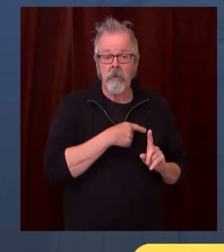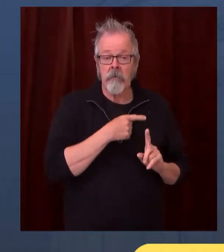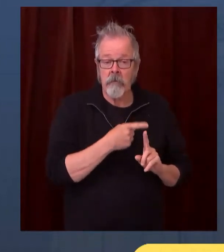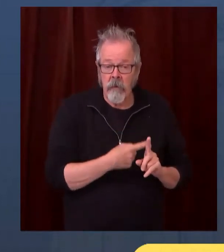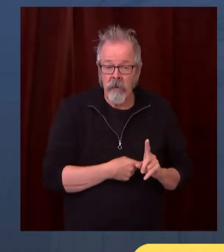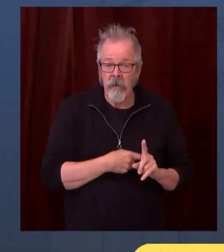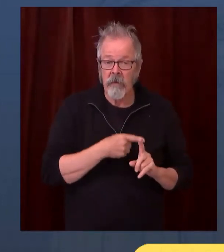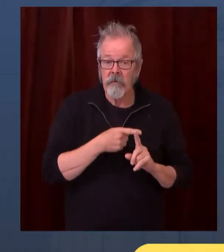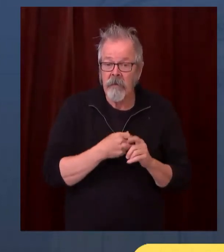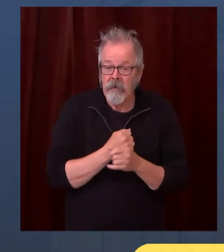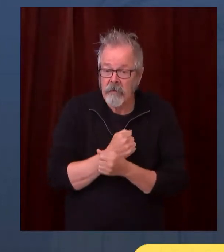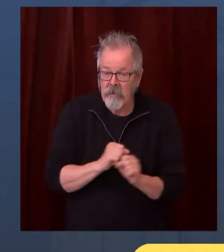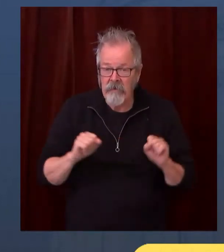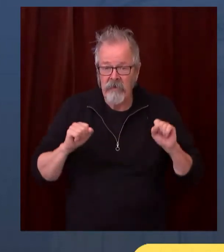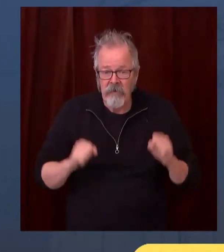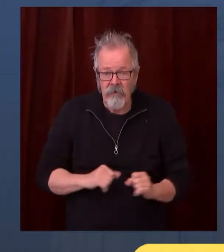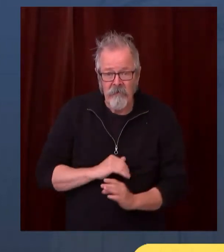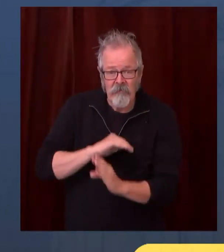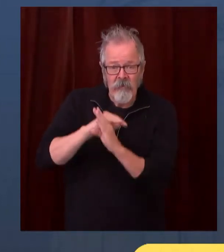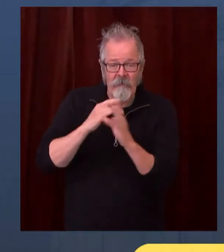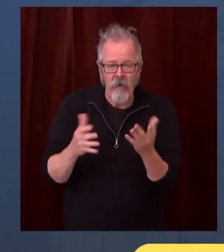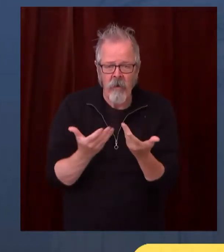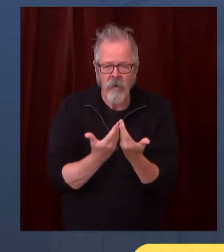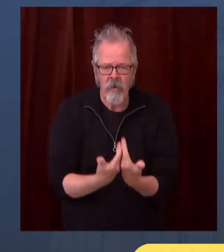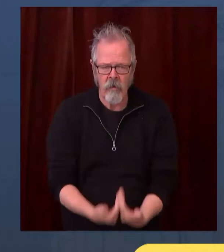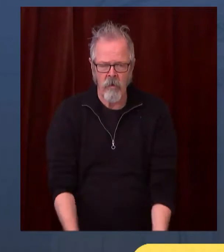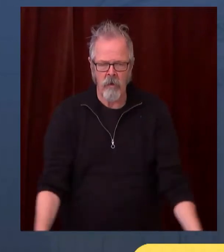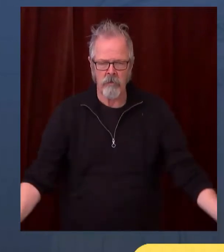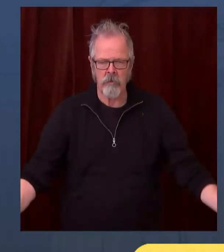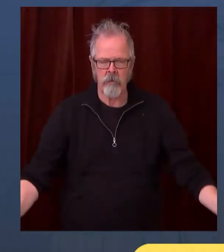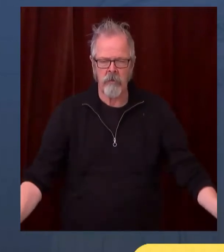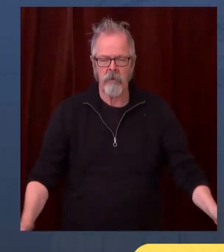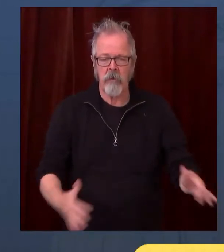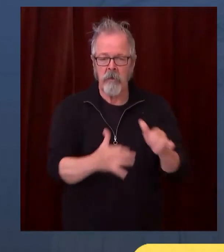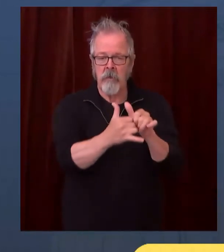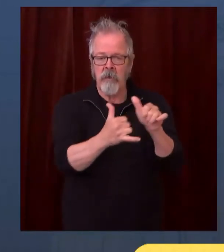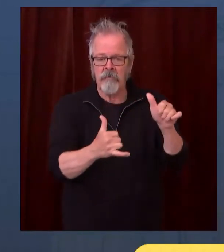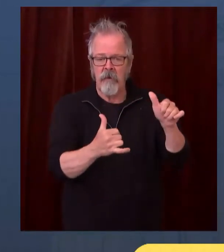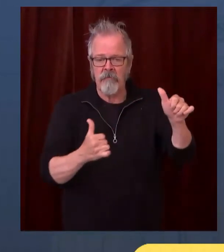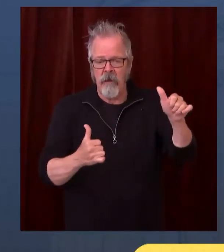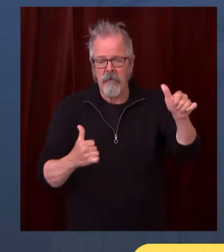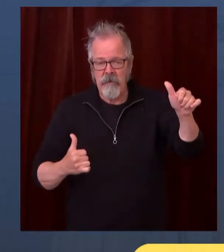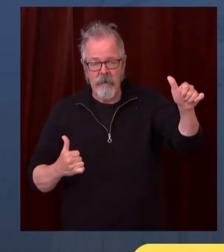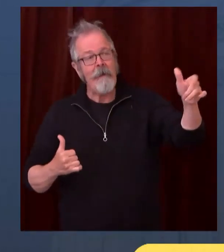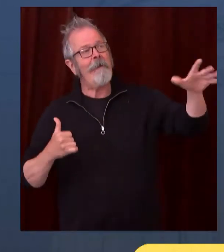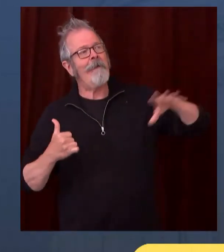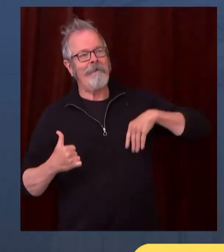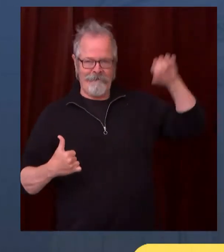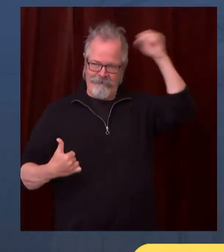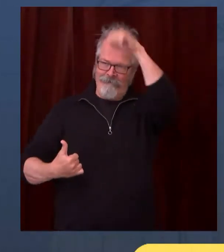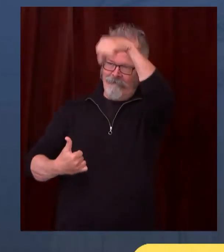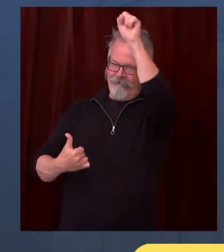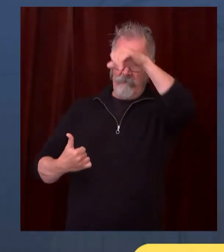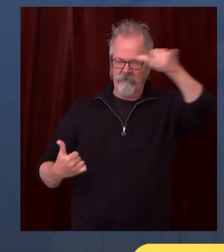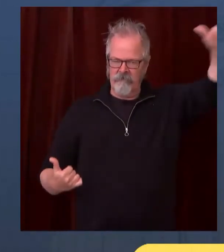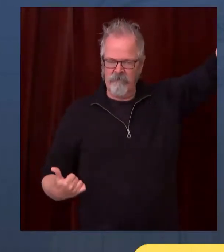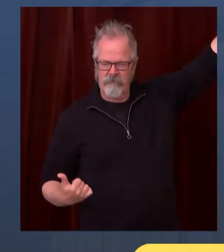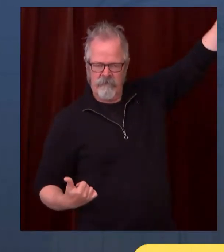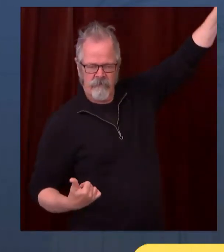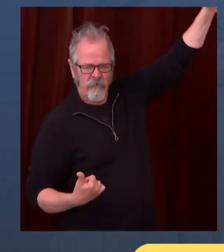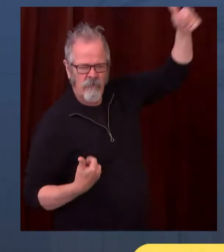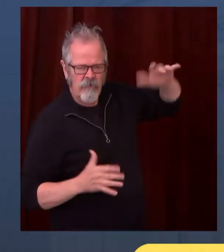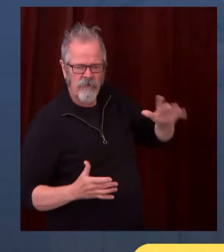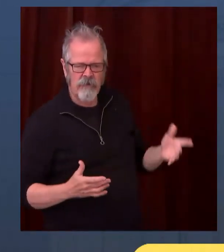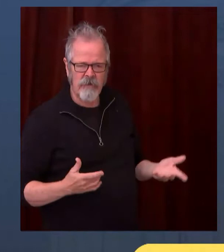frankly, angering to Republican and Democratic governors alike. Sarah, would you like to ask a follow-up? Yeah, follow-up for Secretary Strange.